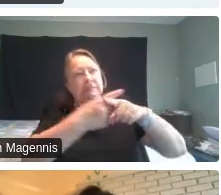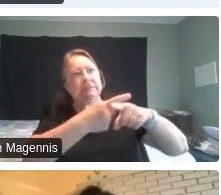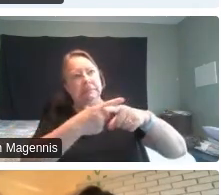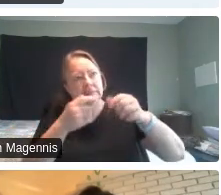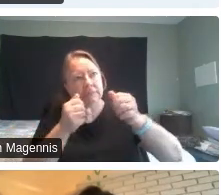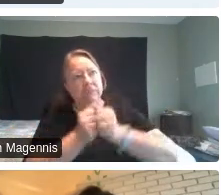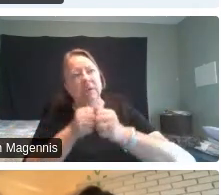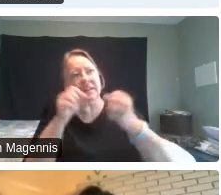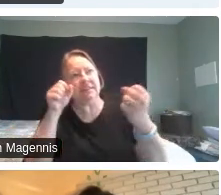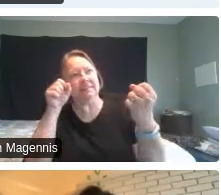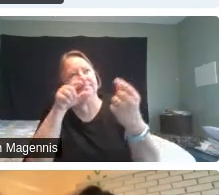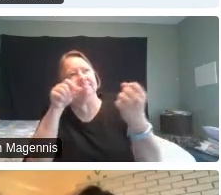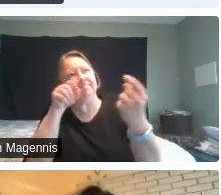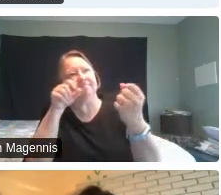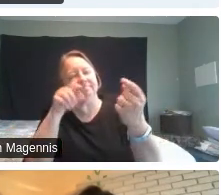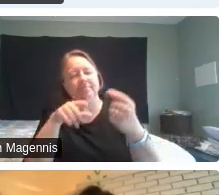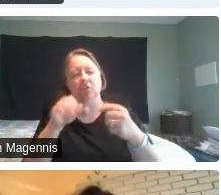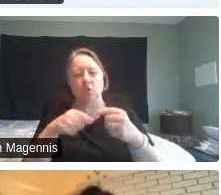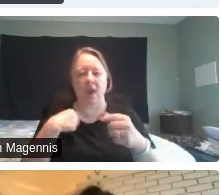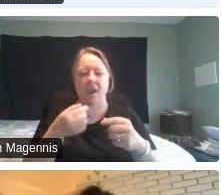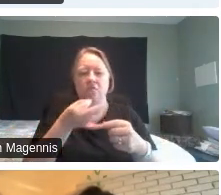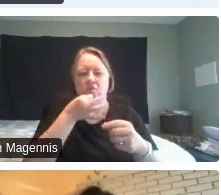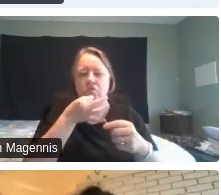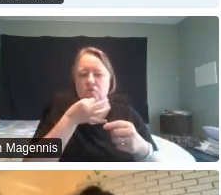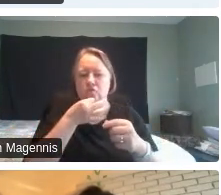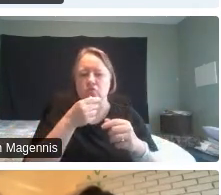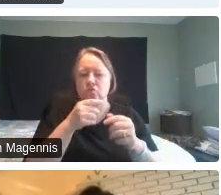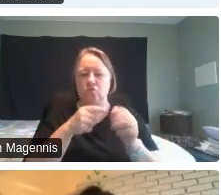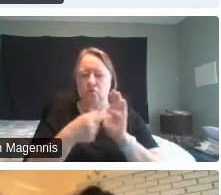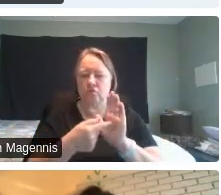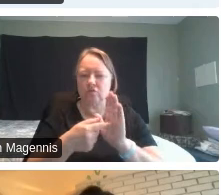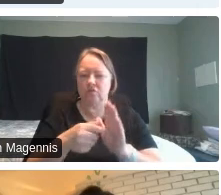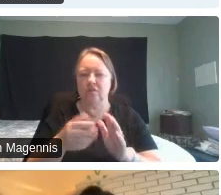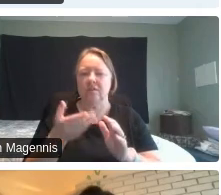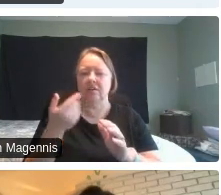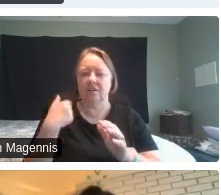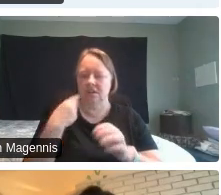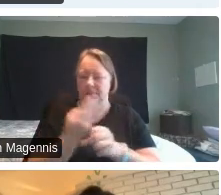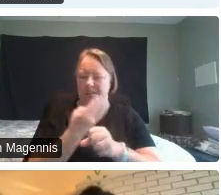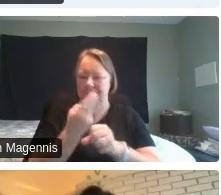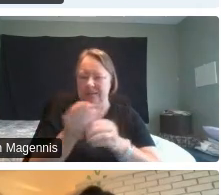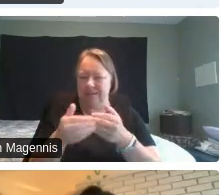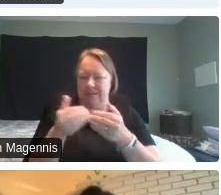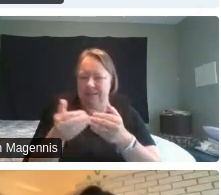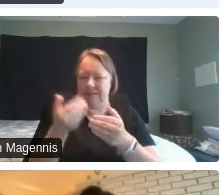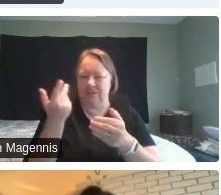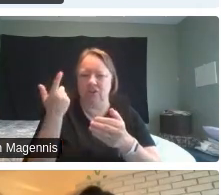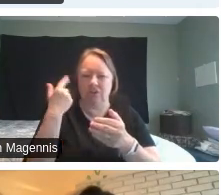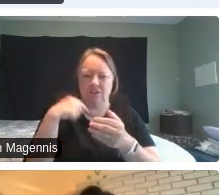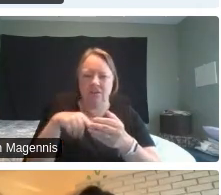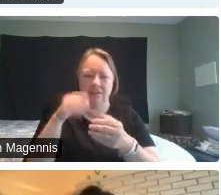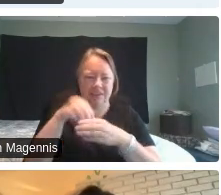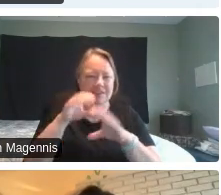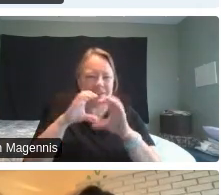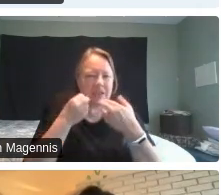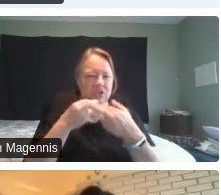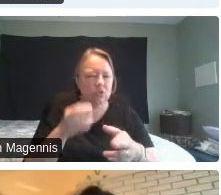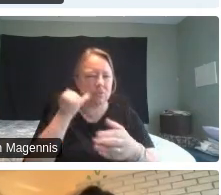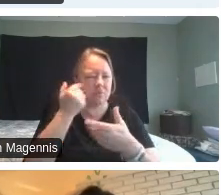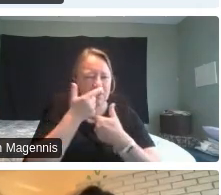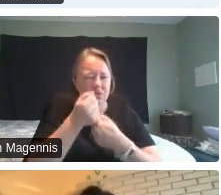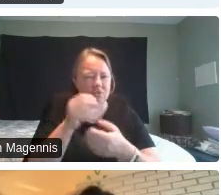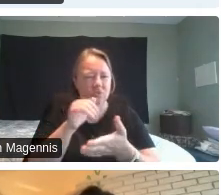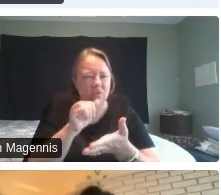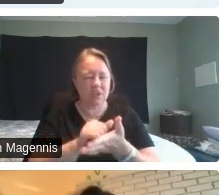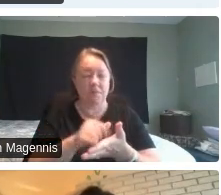signals. So we do have an upcoming feature soon that'll hopefully make this a little bit easier to use within classroom settings, if that's what you're interested in doing. But yeah,